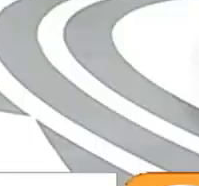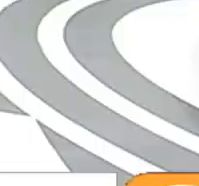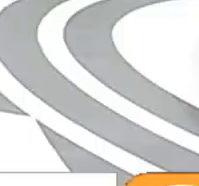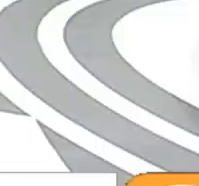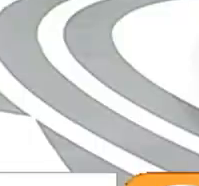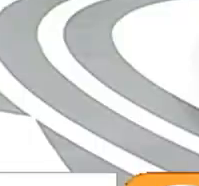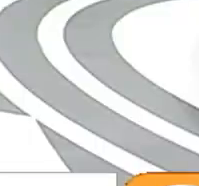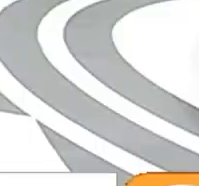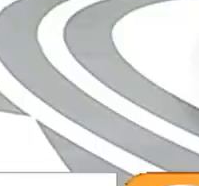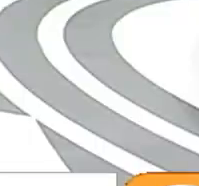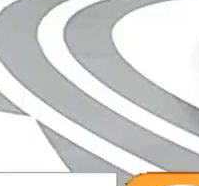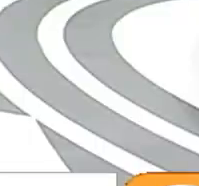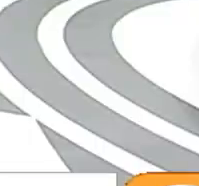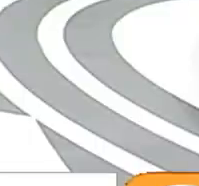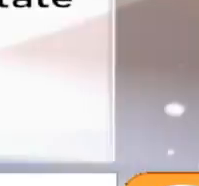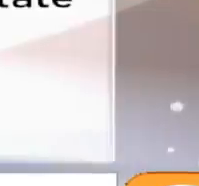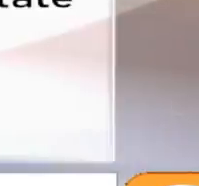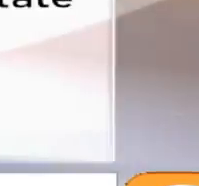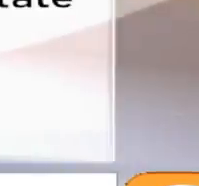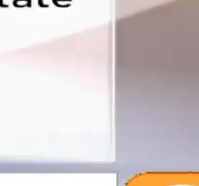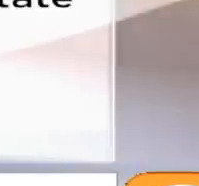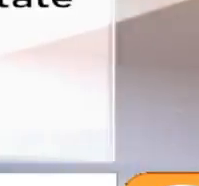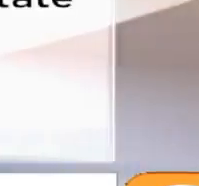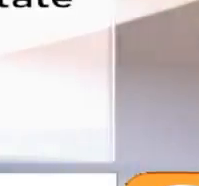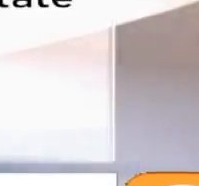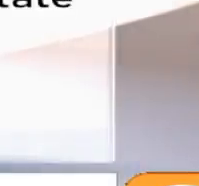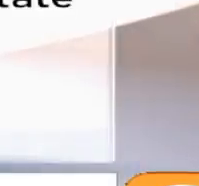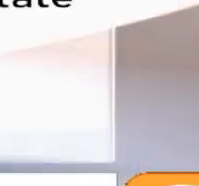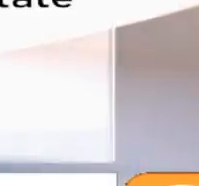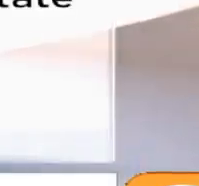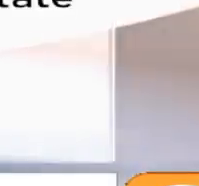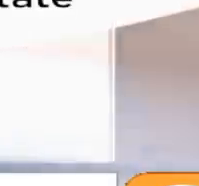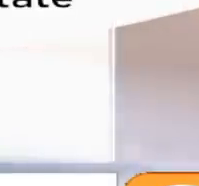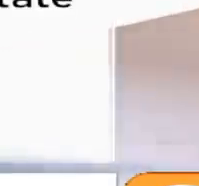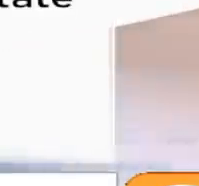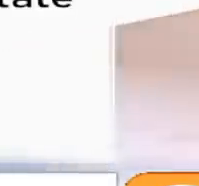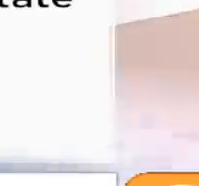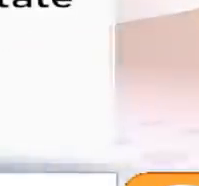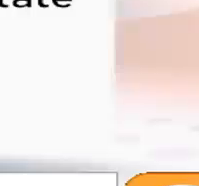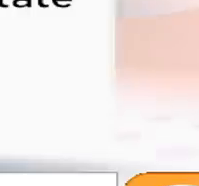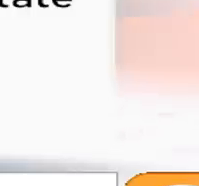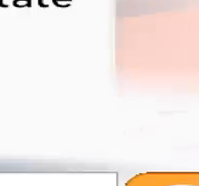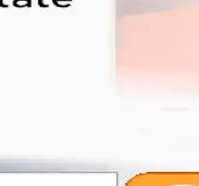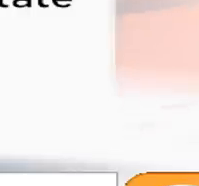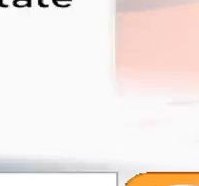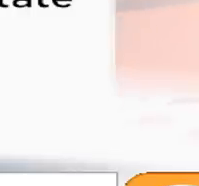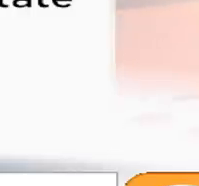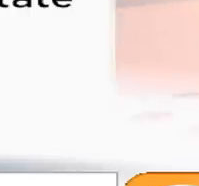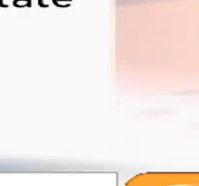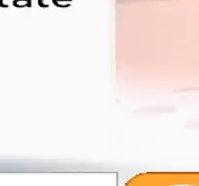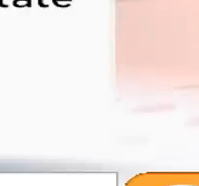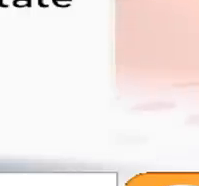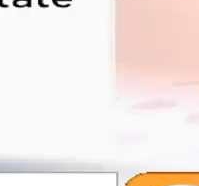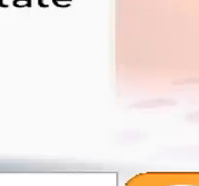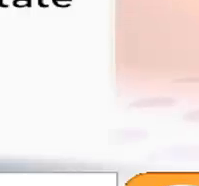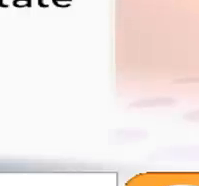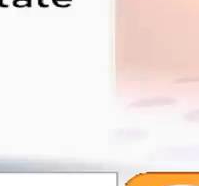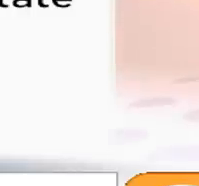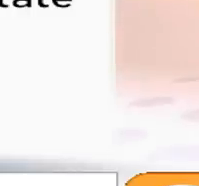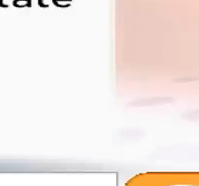Okay, Sir Charles says, the true test of UDA, aka Hustler Nation, is in the nomination. That and the choice